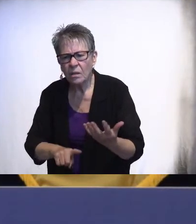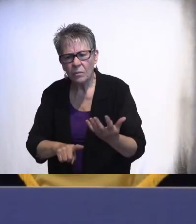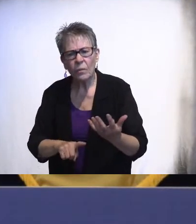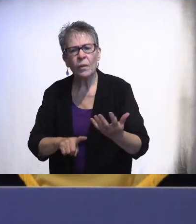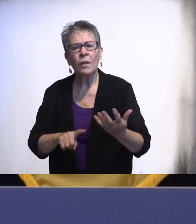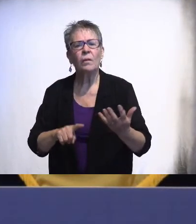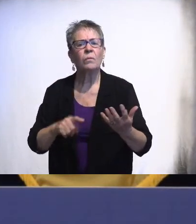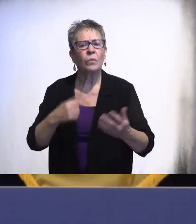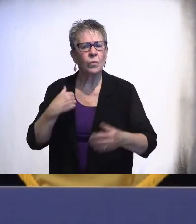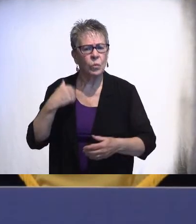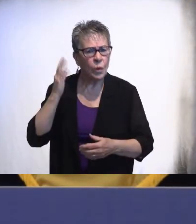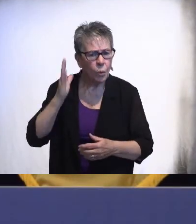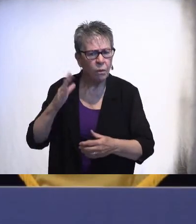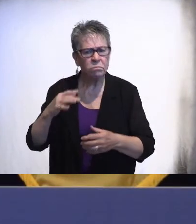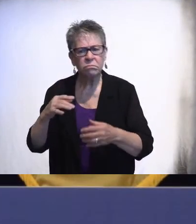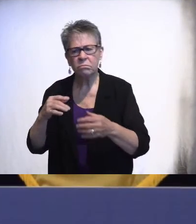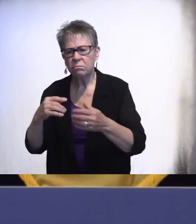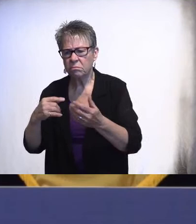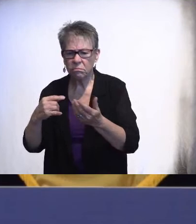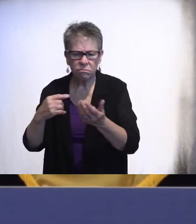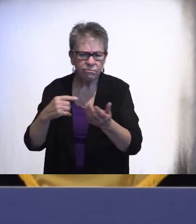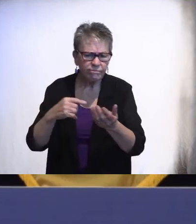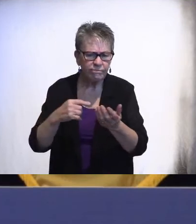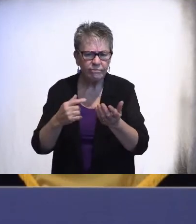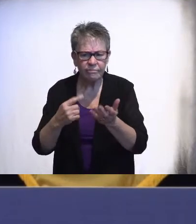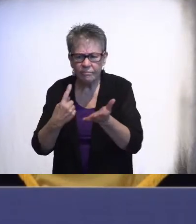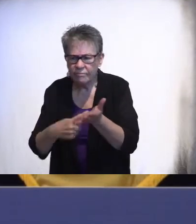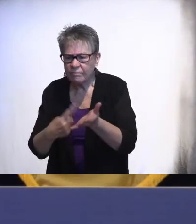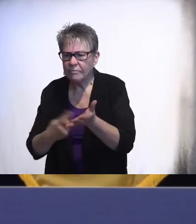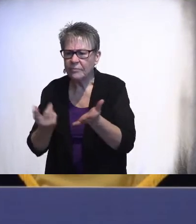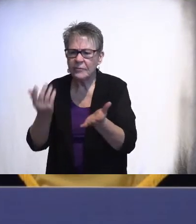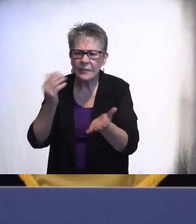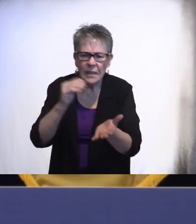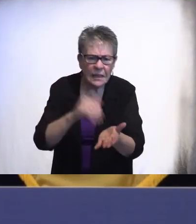tools at our disposal? Was the